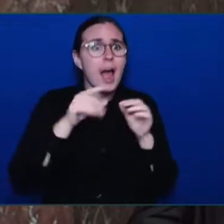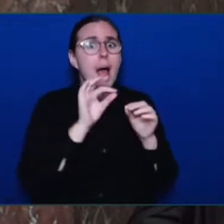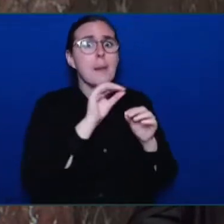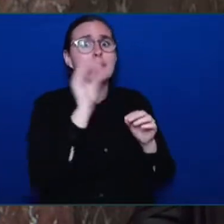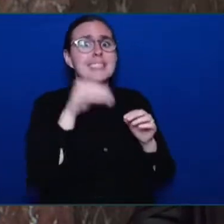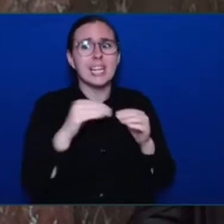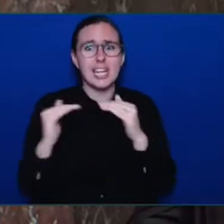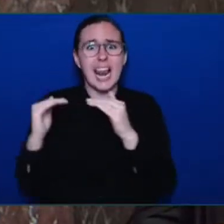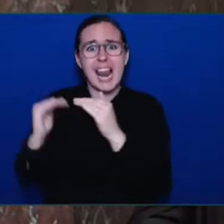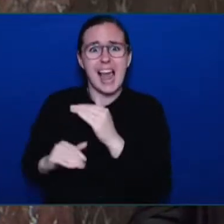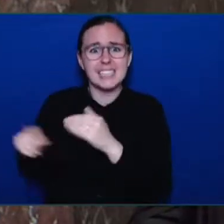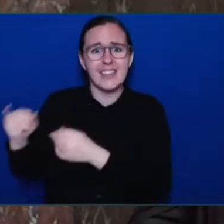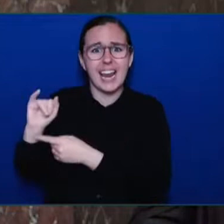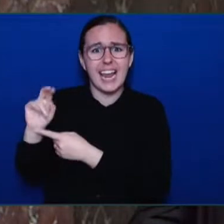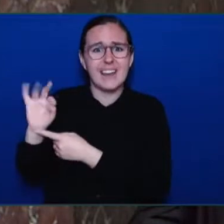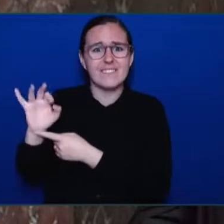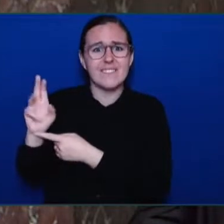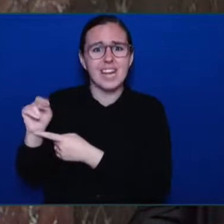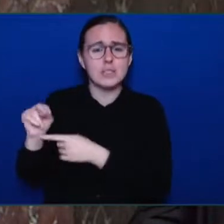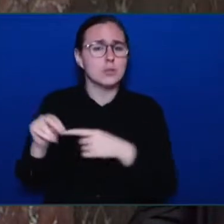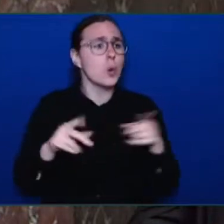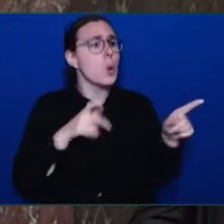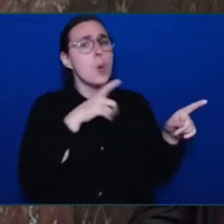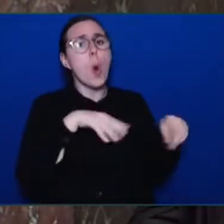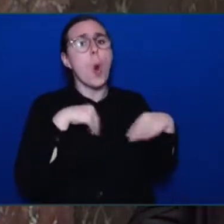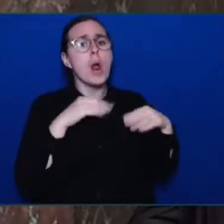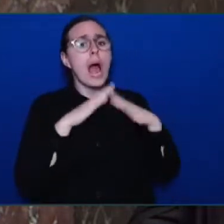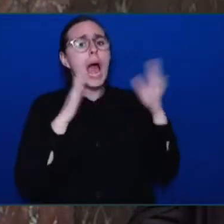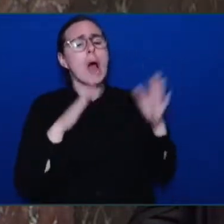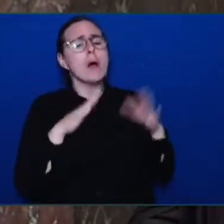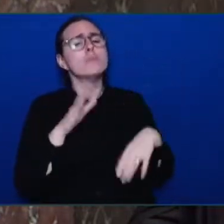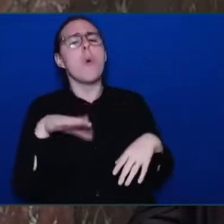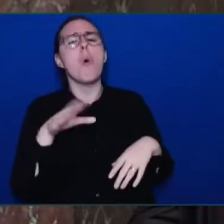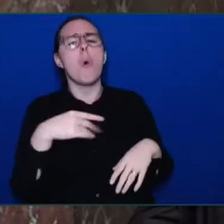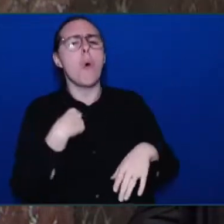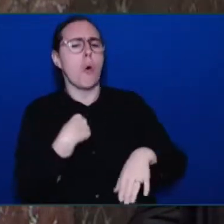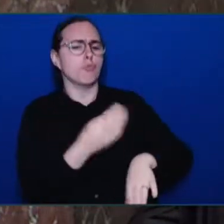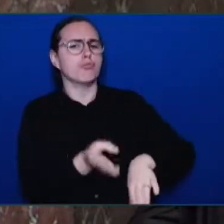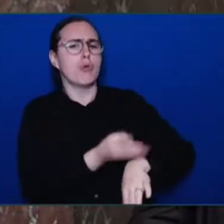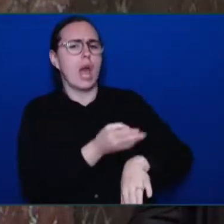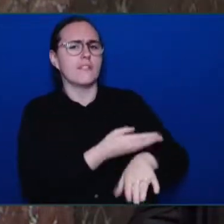a number of steps that need to be taken, and Mr. Speaker, we are taking them.